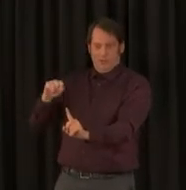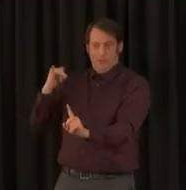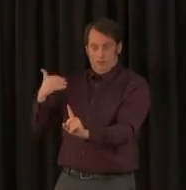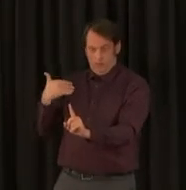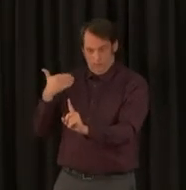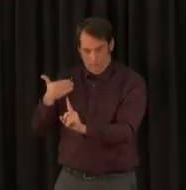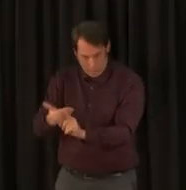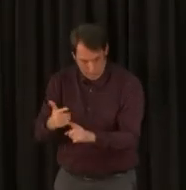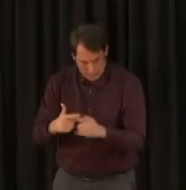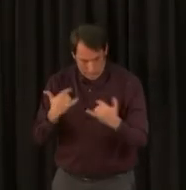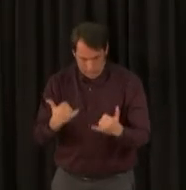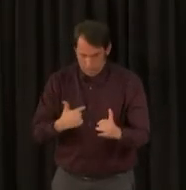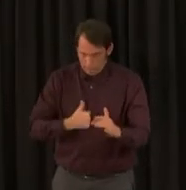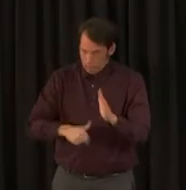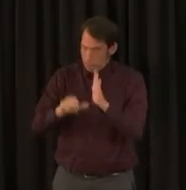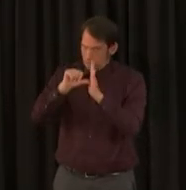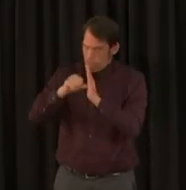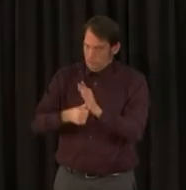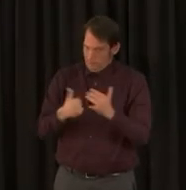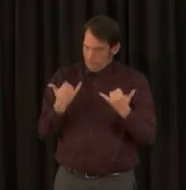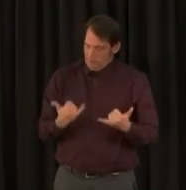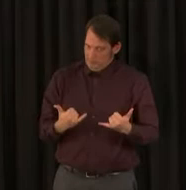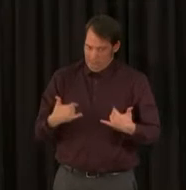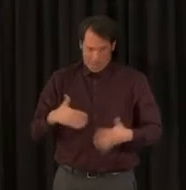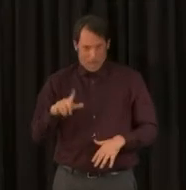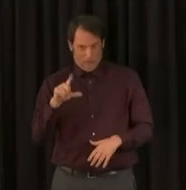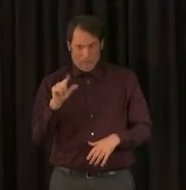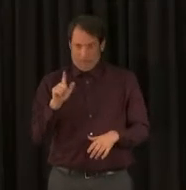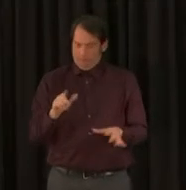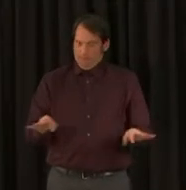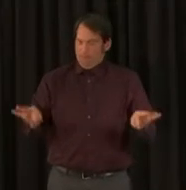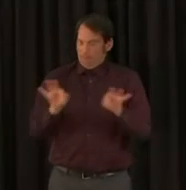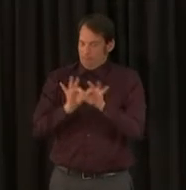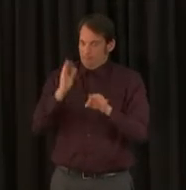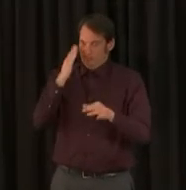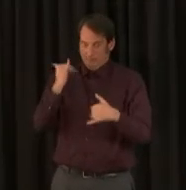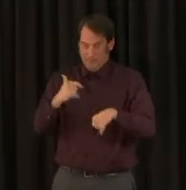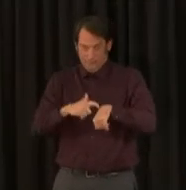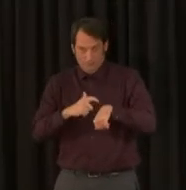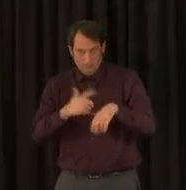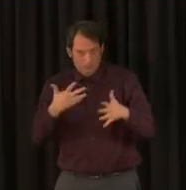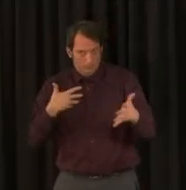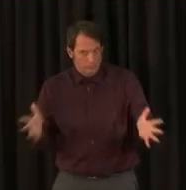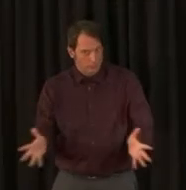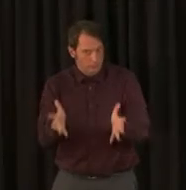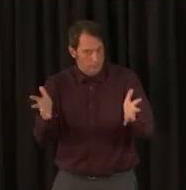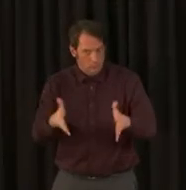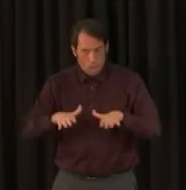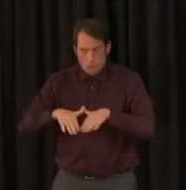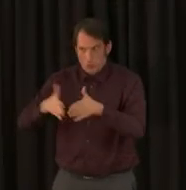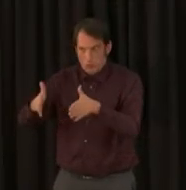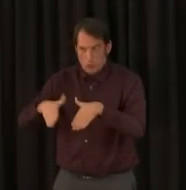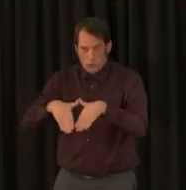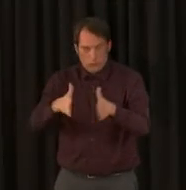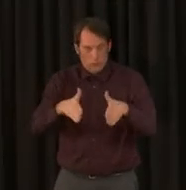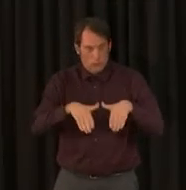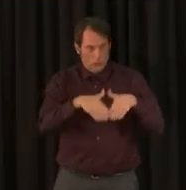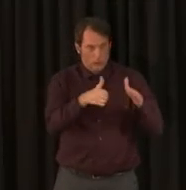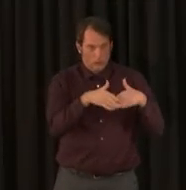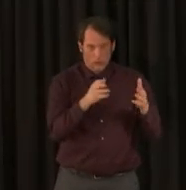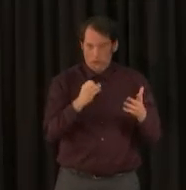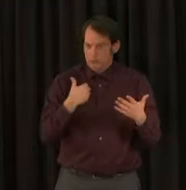wanted to have this conversation again because the application period is open. And so we're going to ask folks to join the